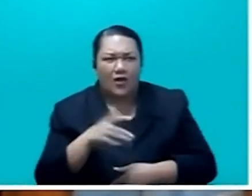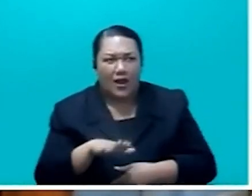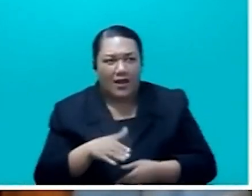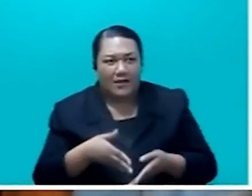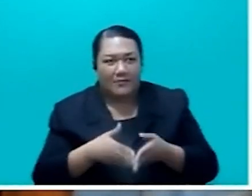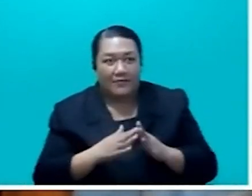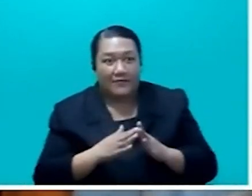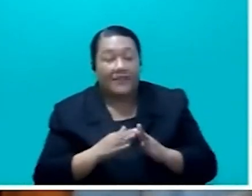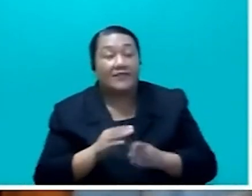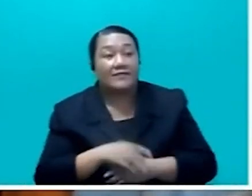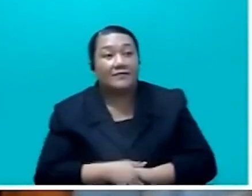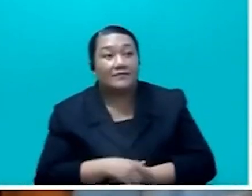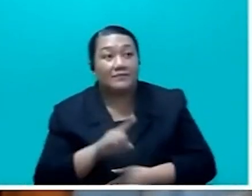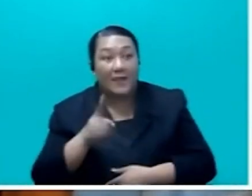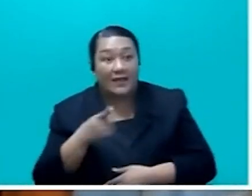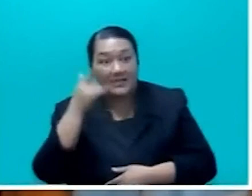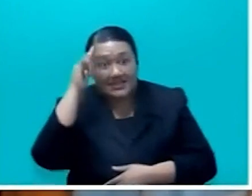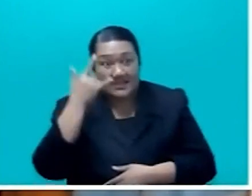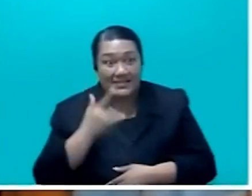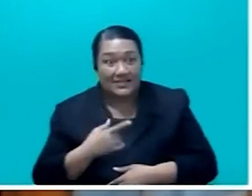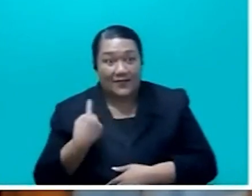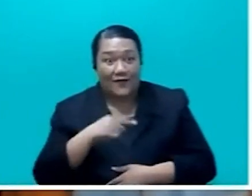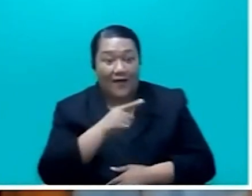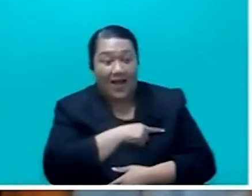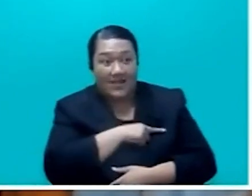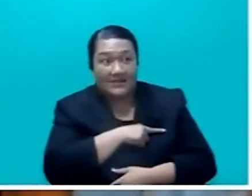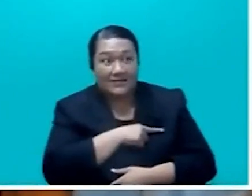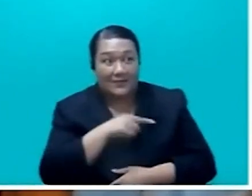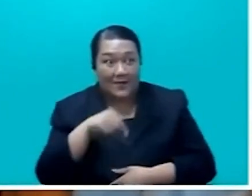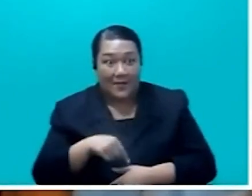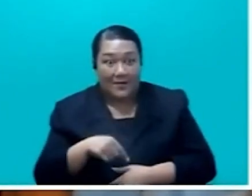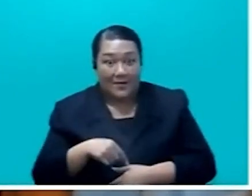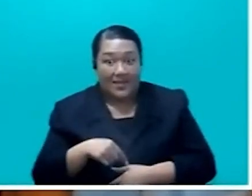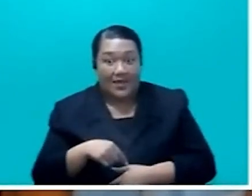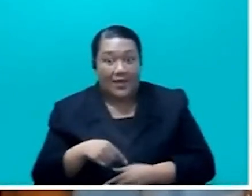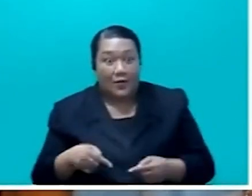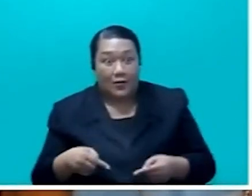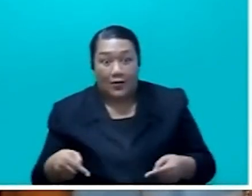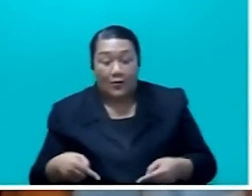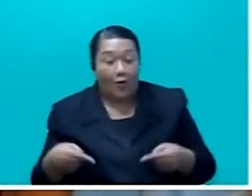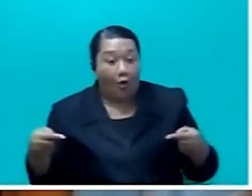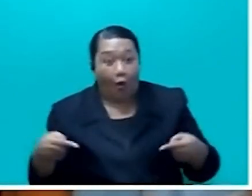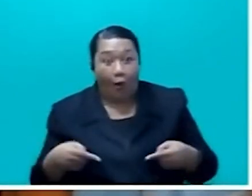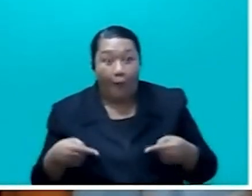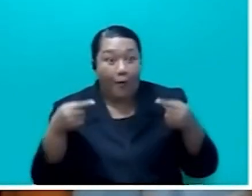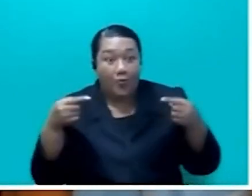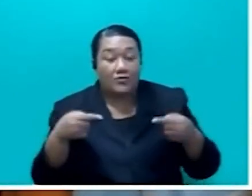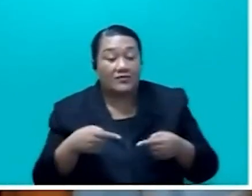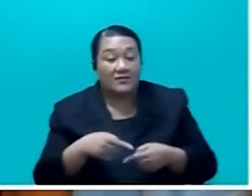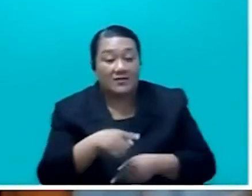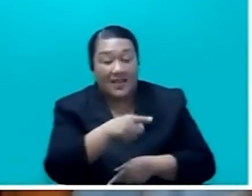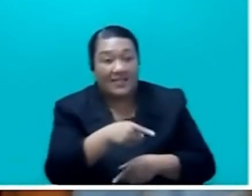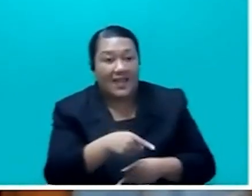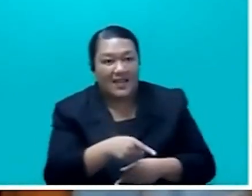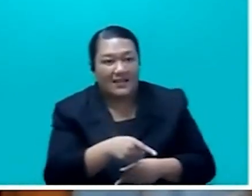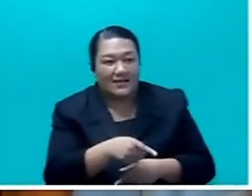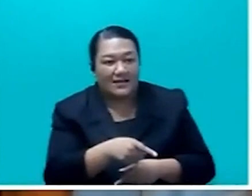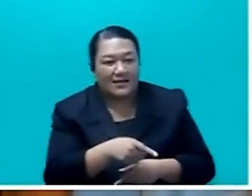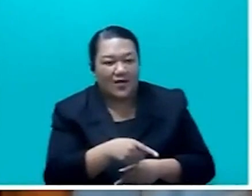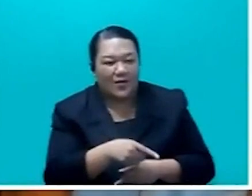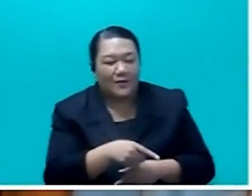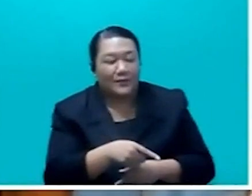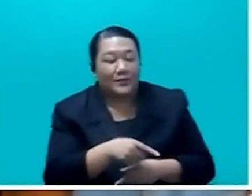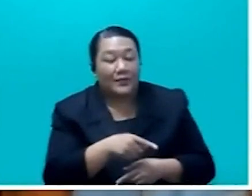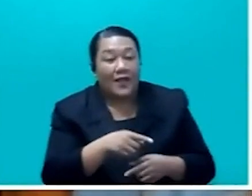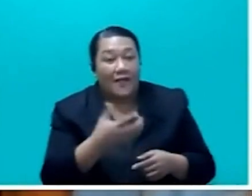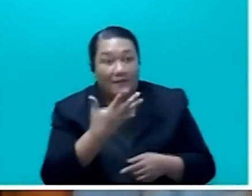we actually are suggesting from this side of the House, Honourable Speaker, we don't oppose 51. We have been using it. We will actually support when there is a